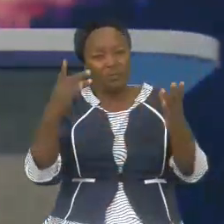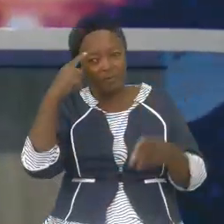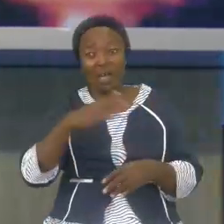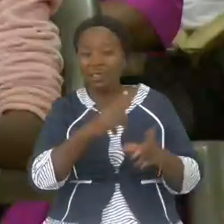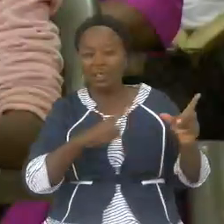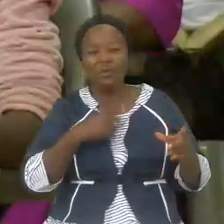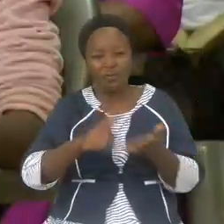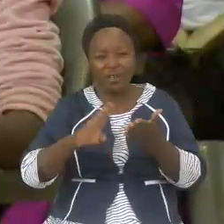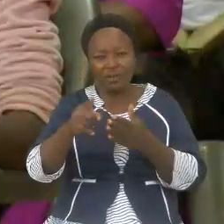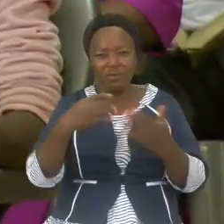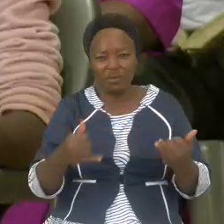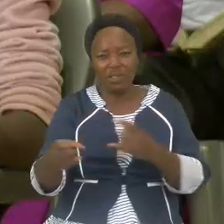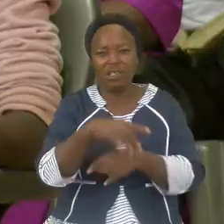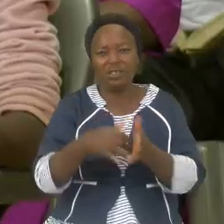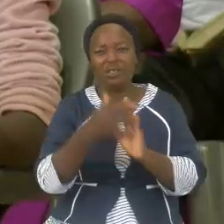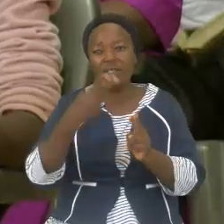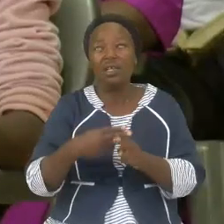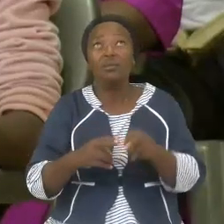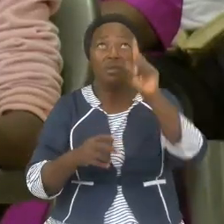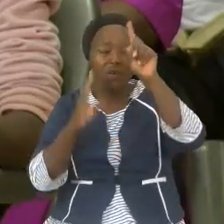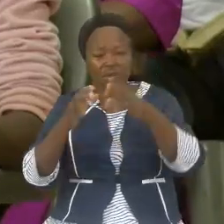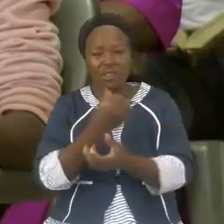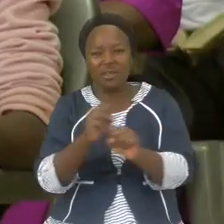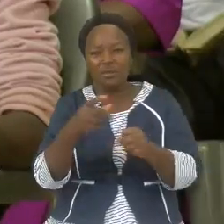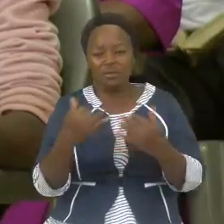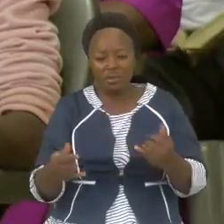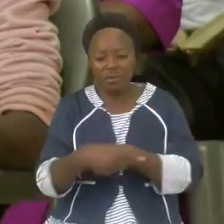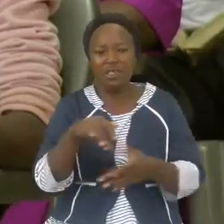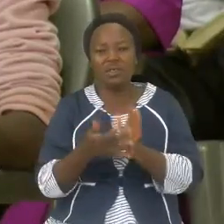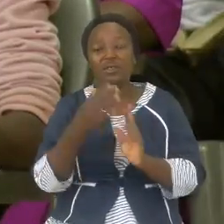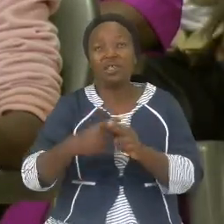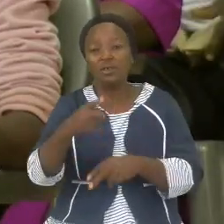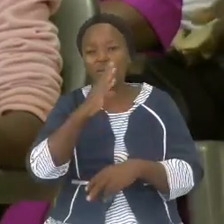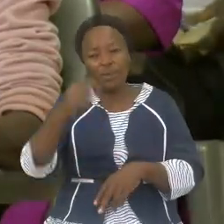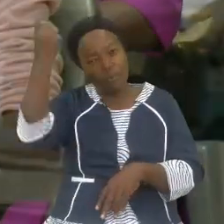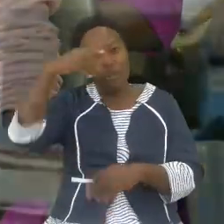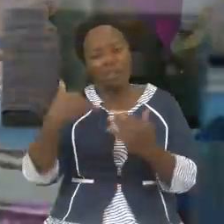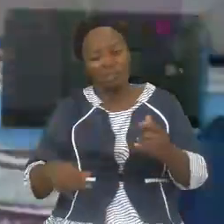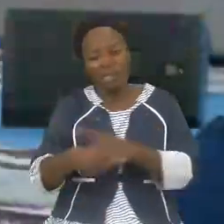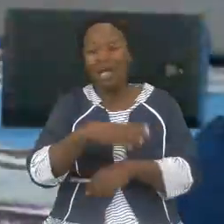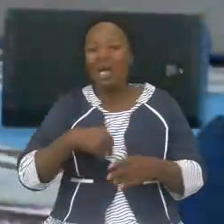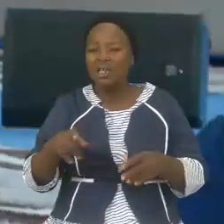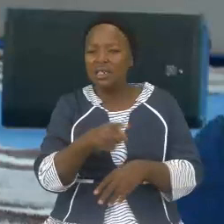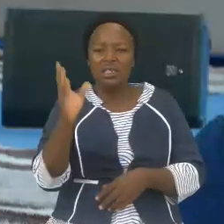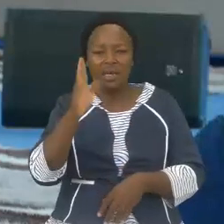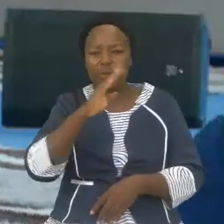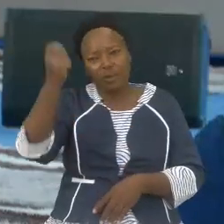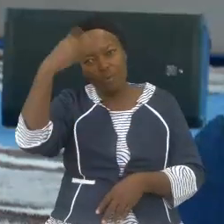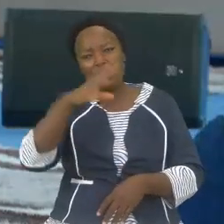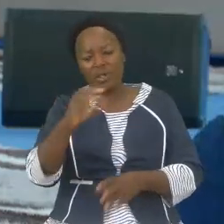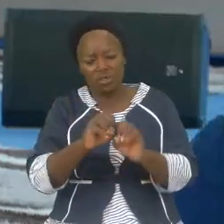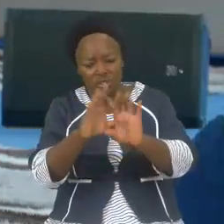you today. He will save you today. You'll be wise today. And they that be wise, they'll